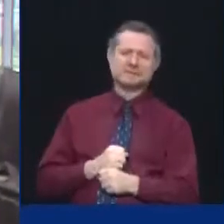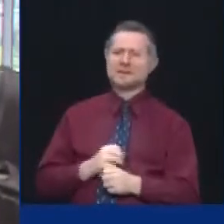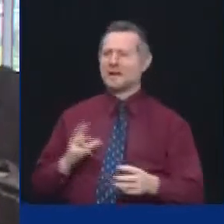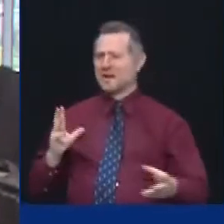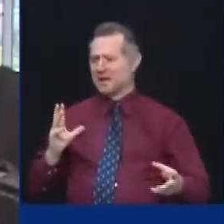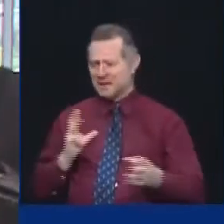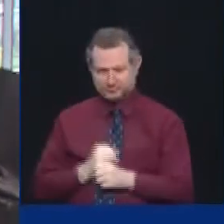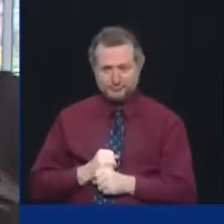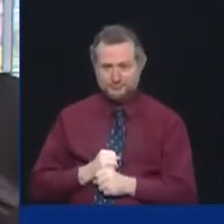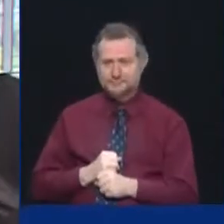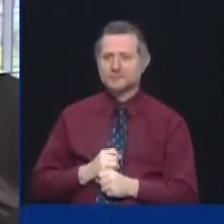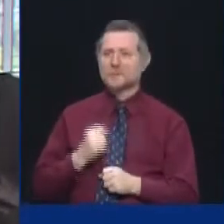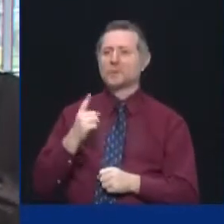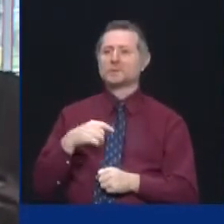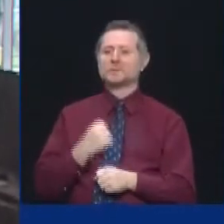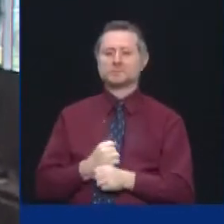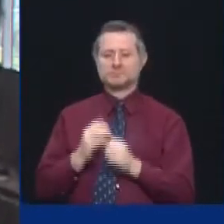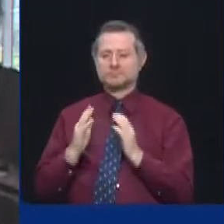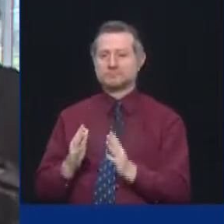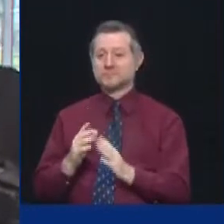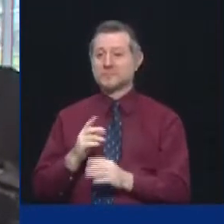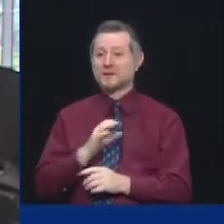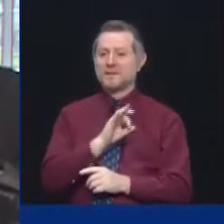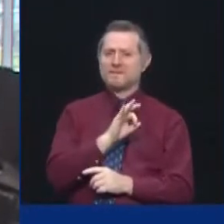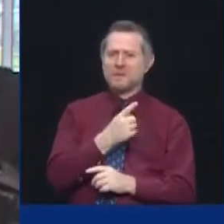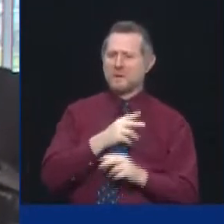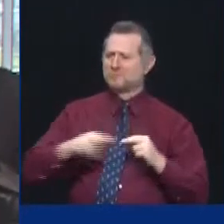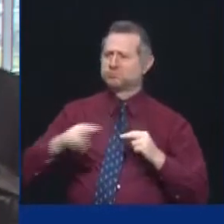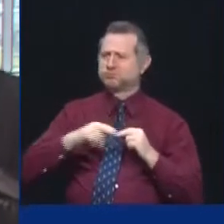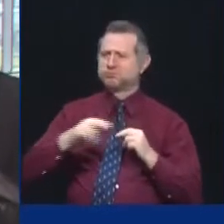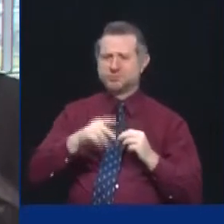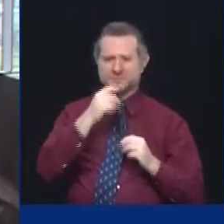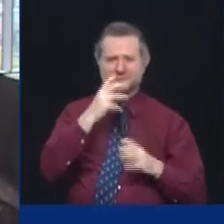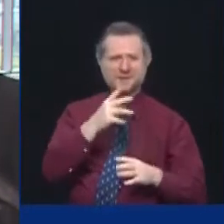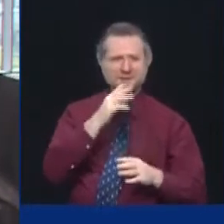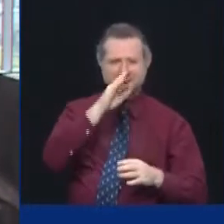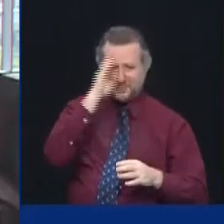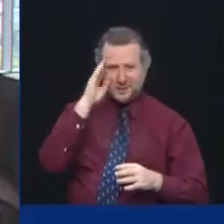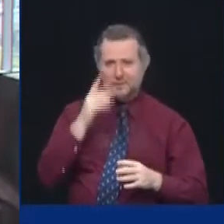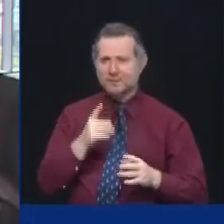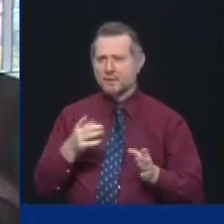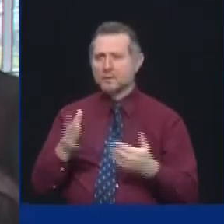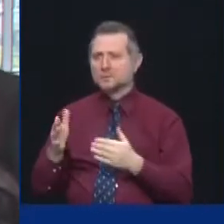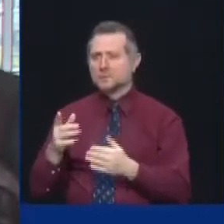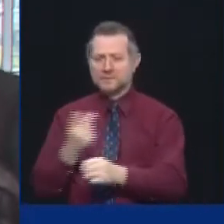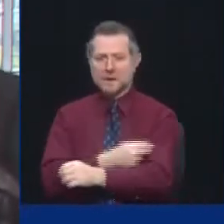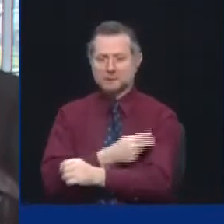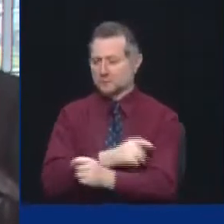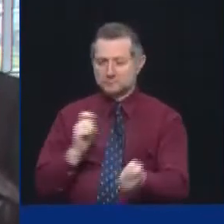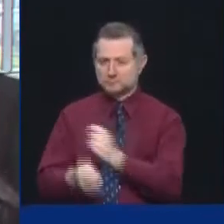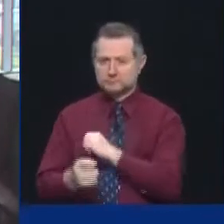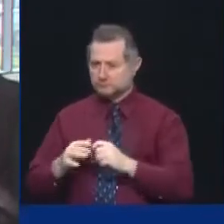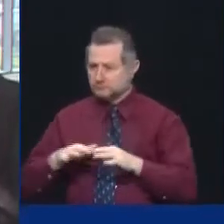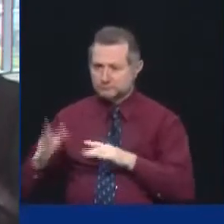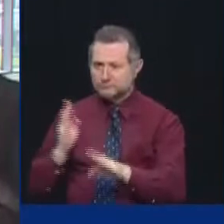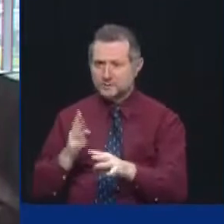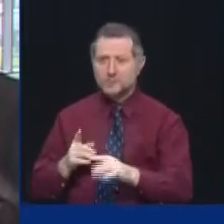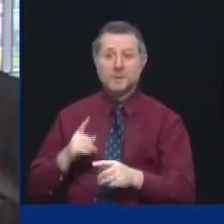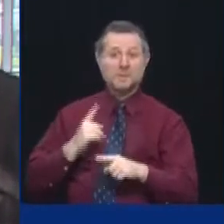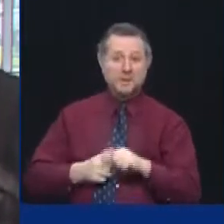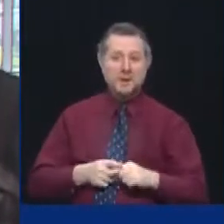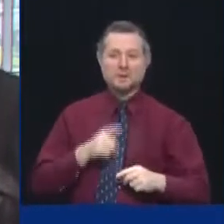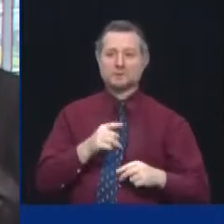annually, and it could not come at a better time. We worked to continue